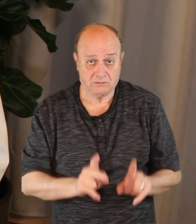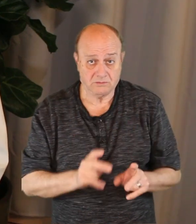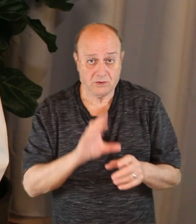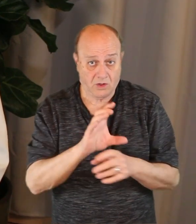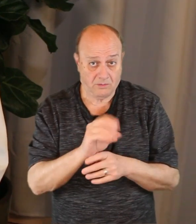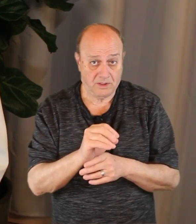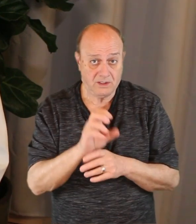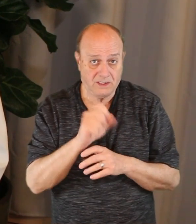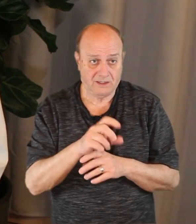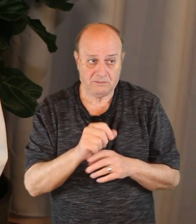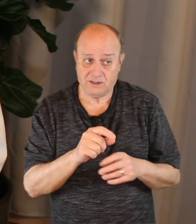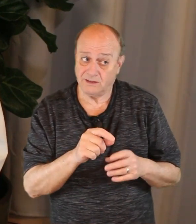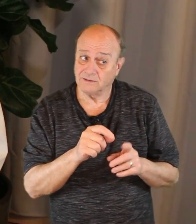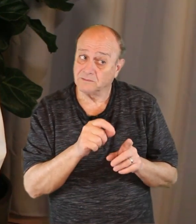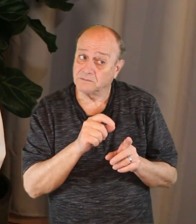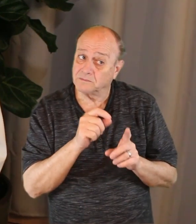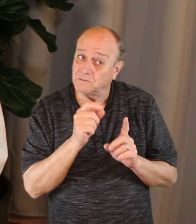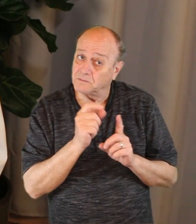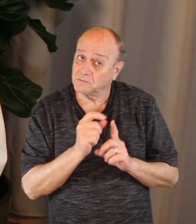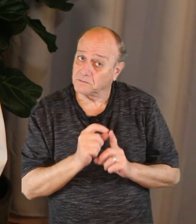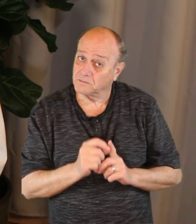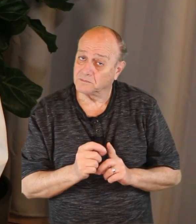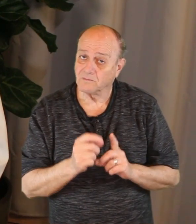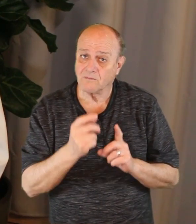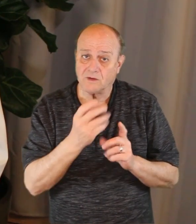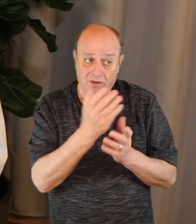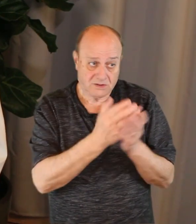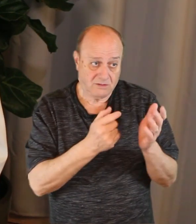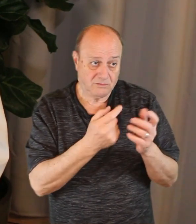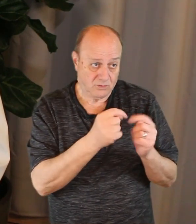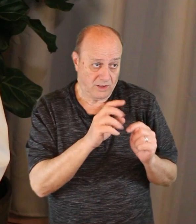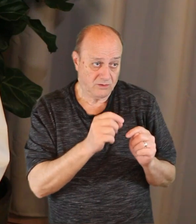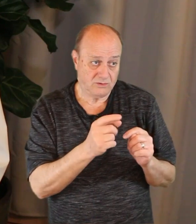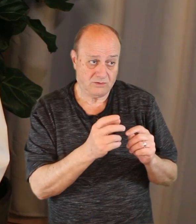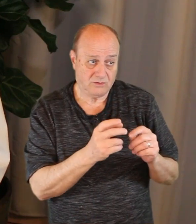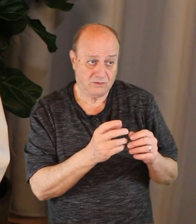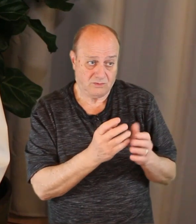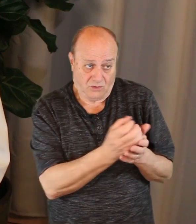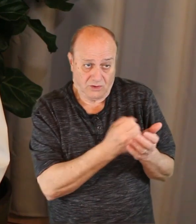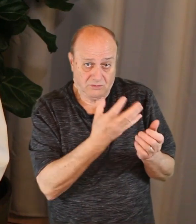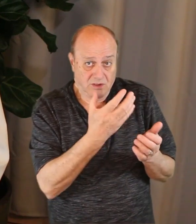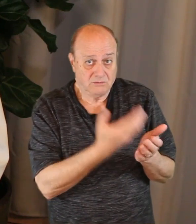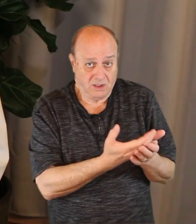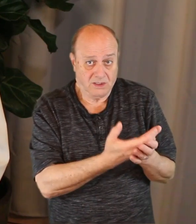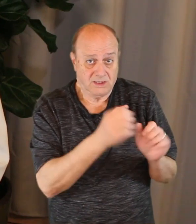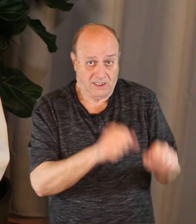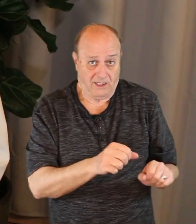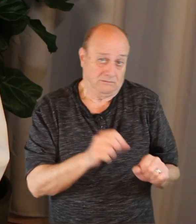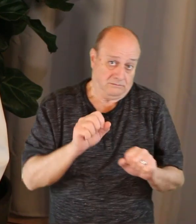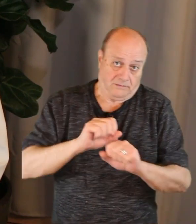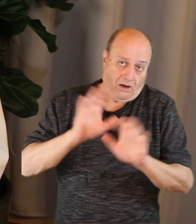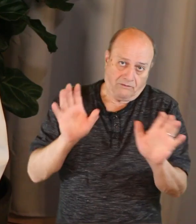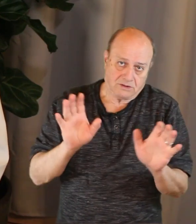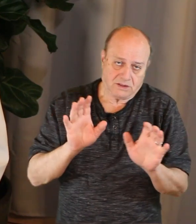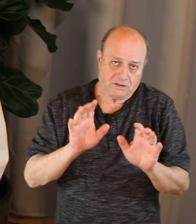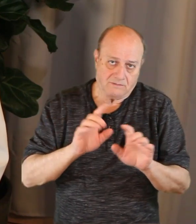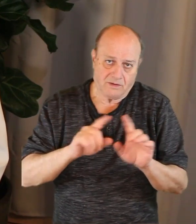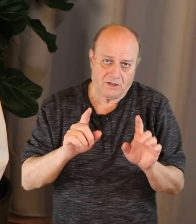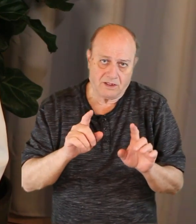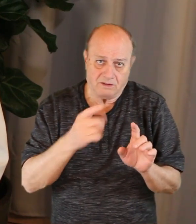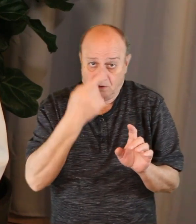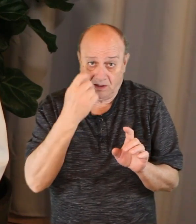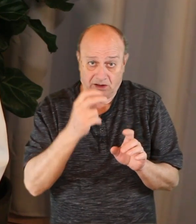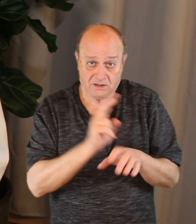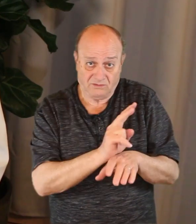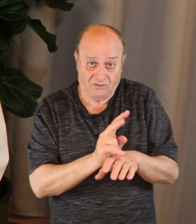business as well. Some processors are trying to make as much money as they can, obviously, because vanilla